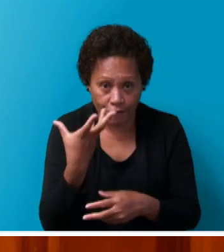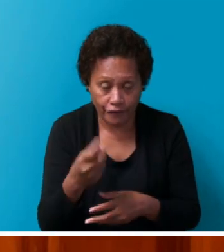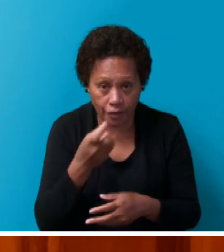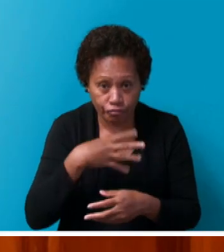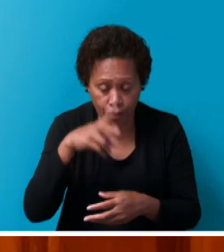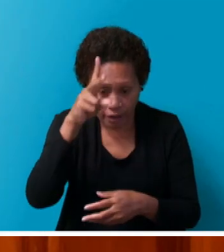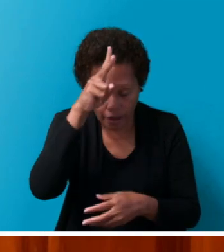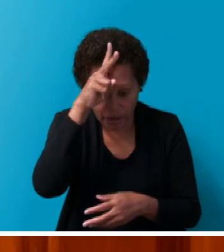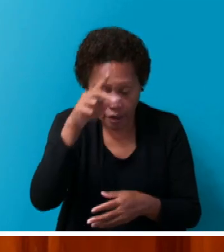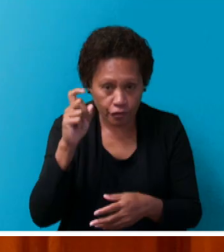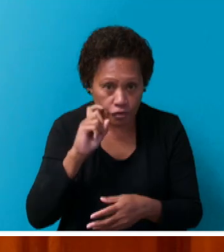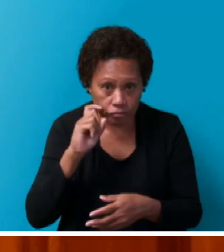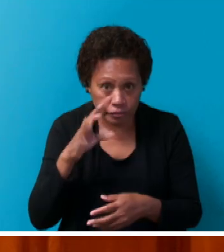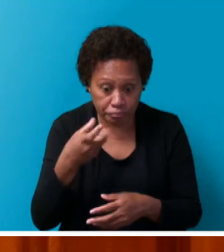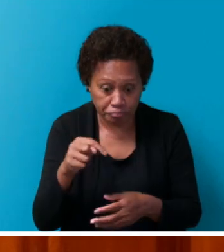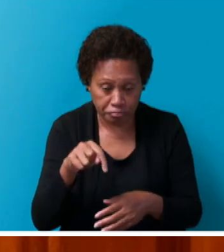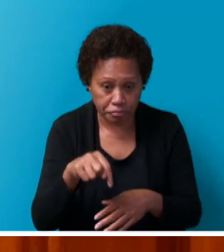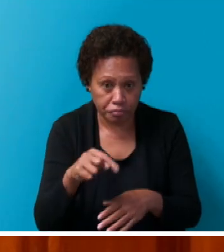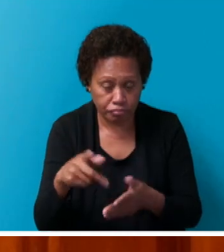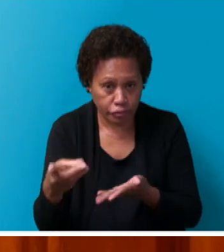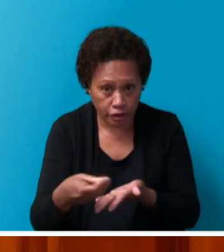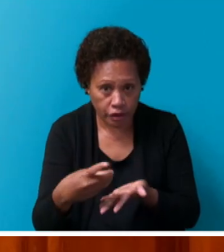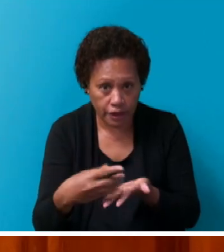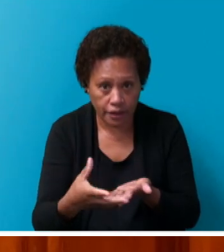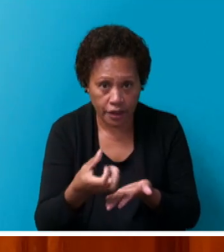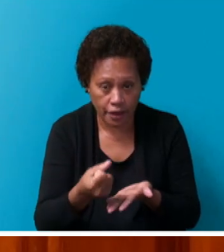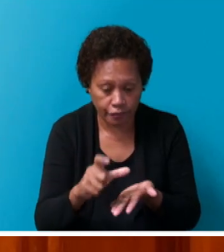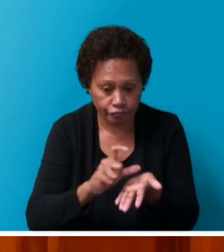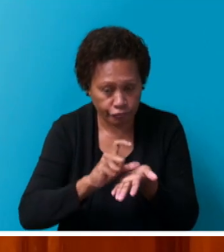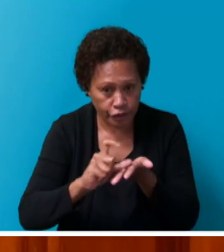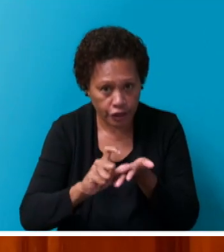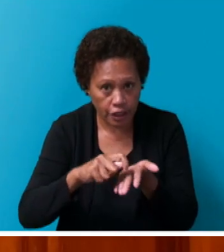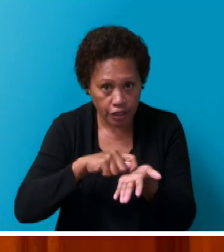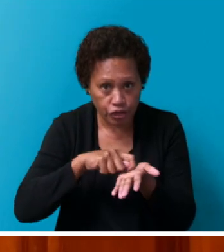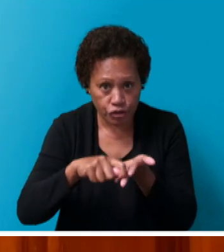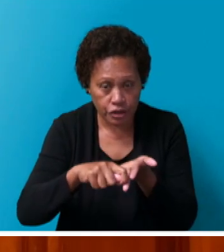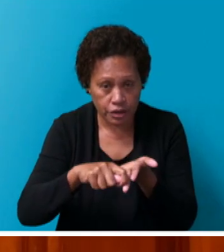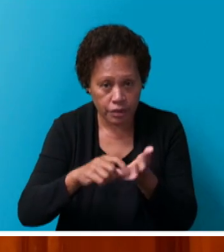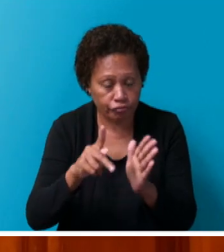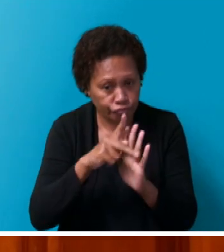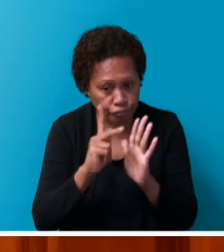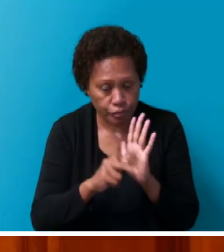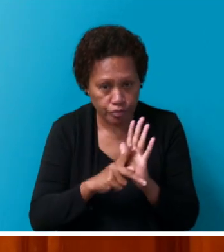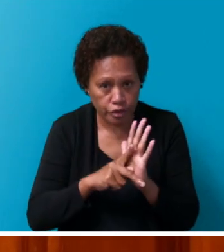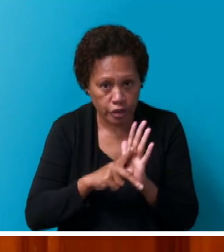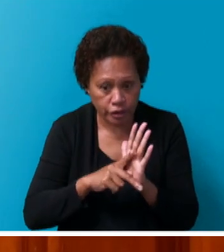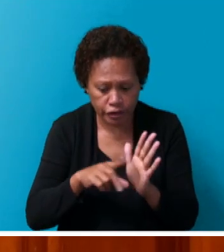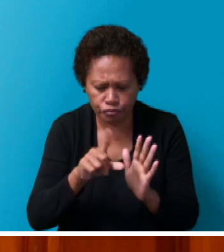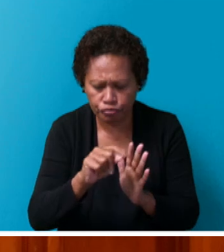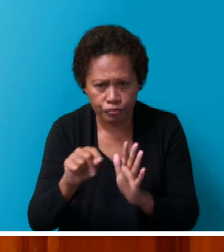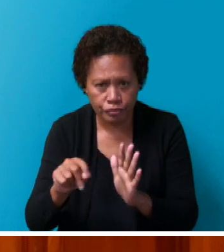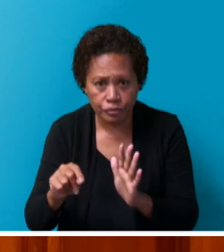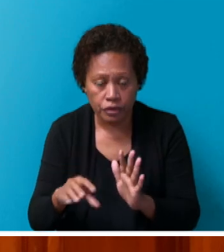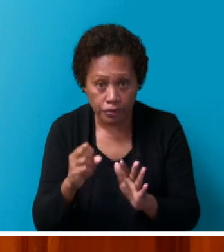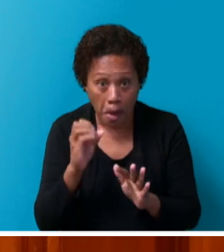appreciation about just how crucial data and its clear translation are to sound policy making. It was for me and for many others